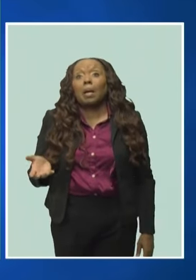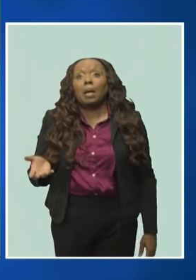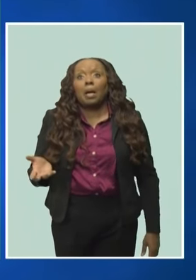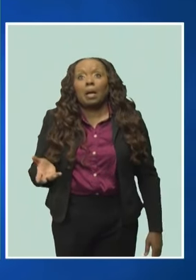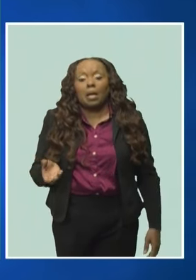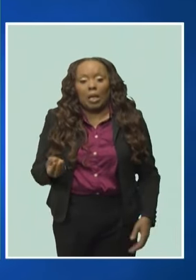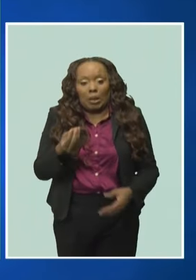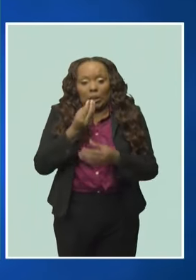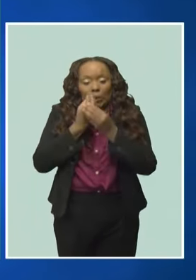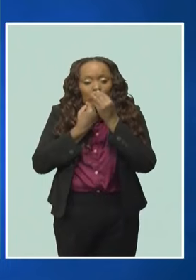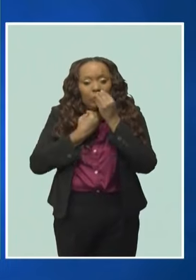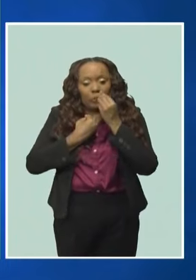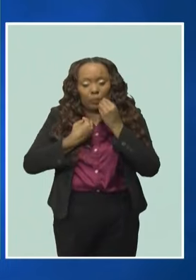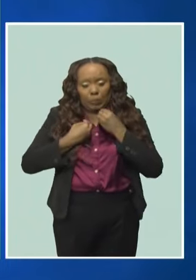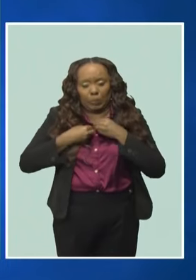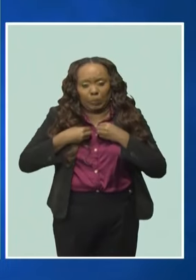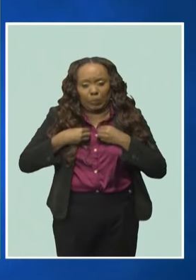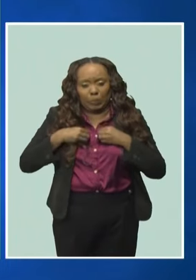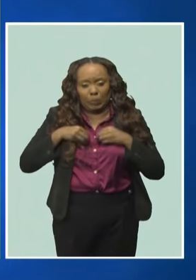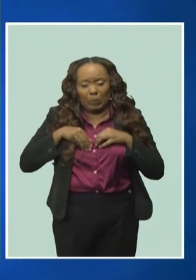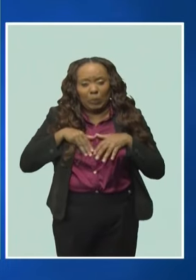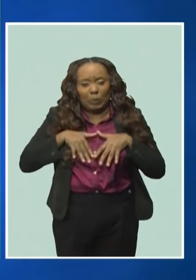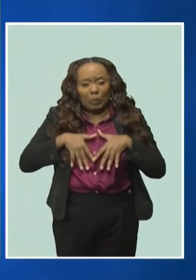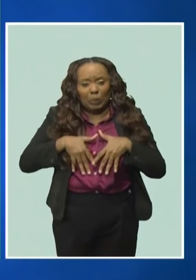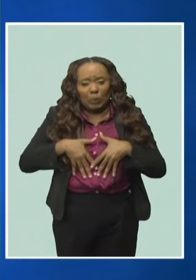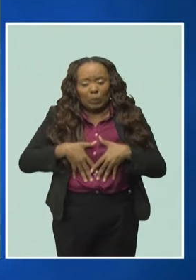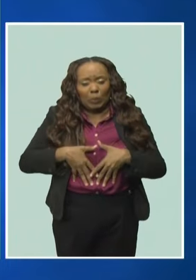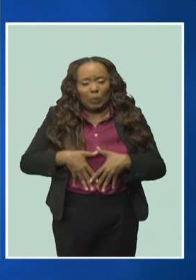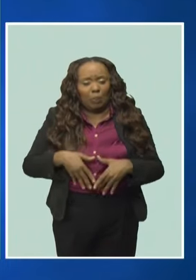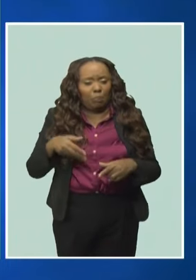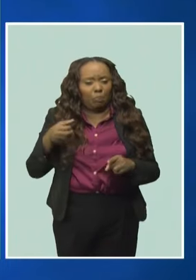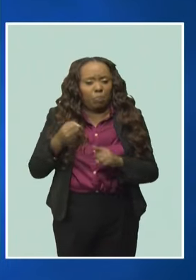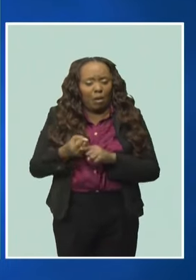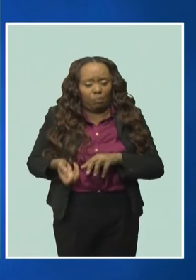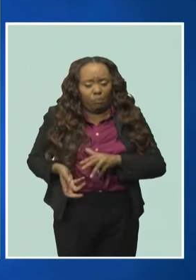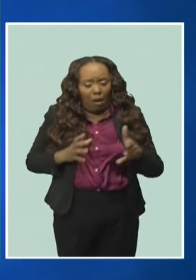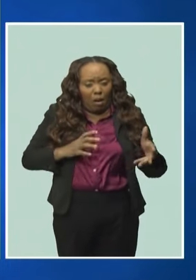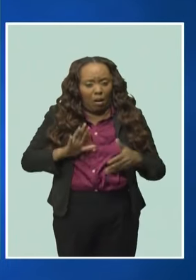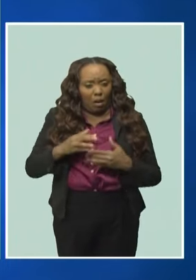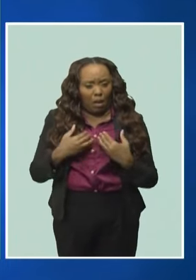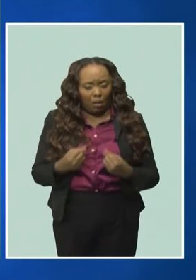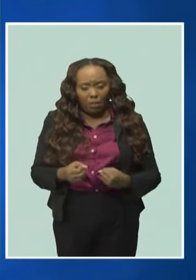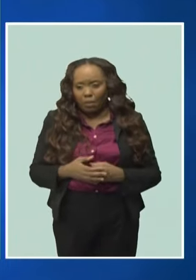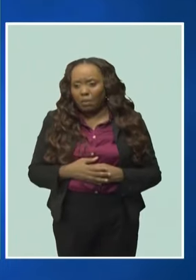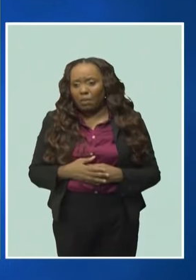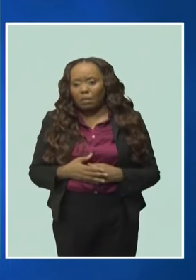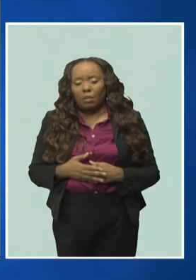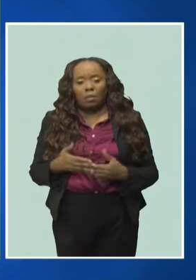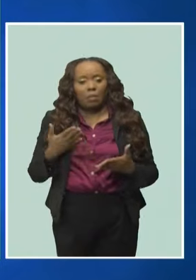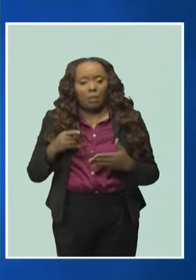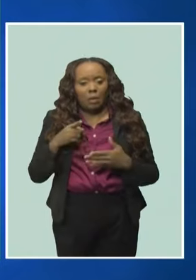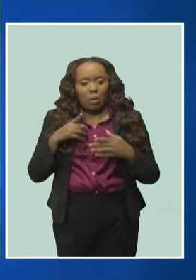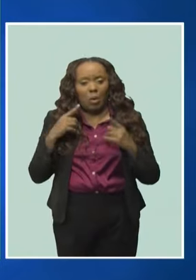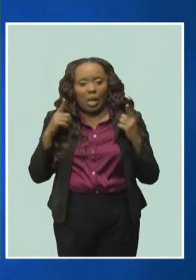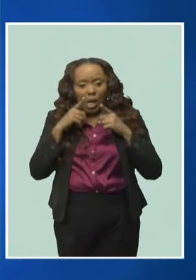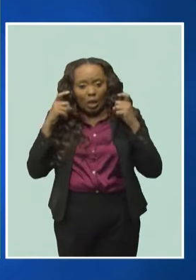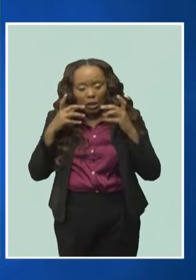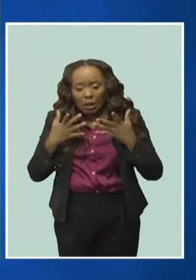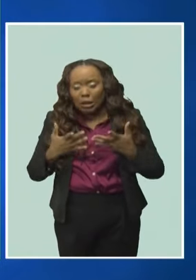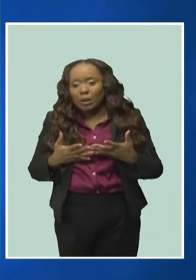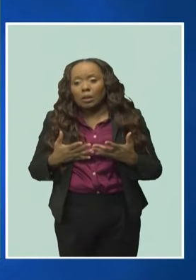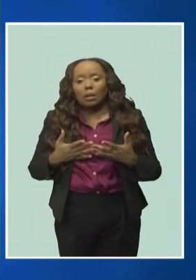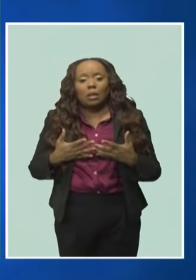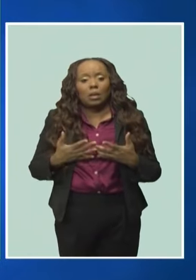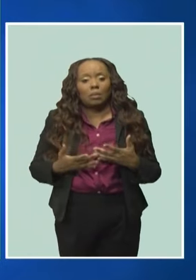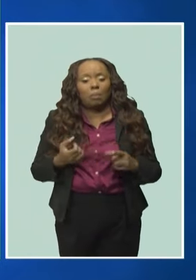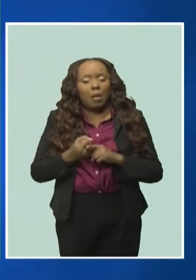whole lot of pesticide. And that has a lot of implications for your health. Some people could be allergic to it. Next thing you know, you could fall ill.